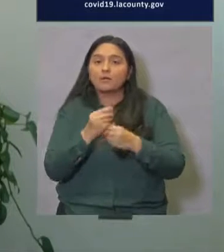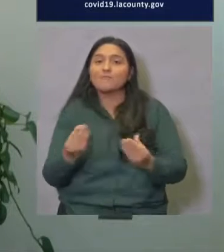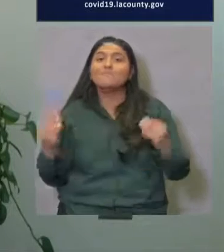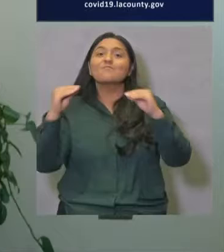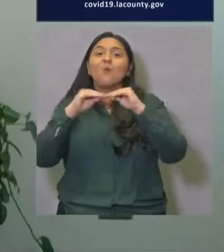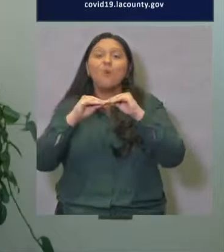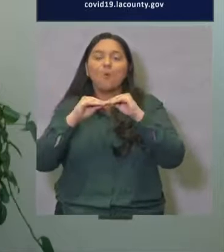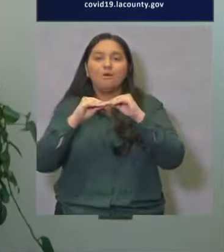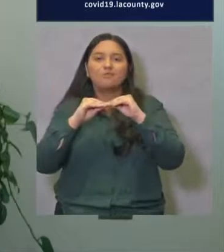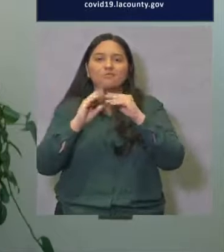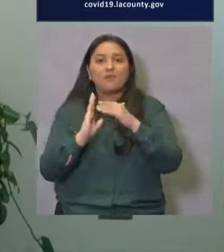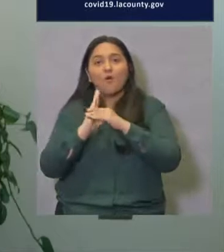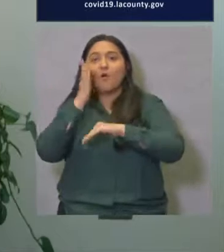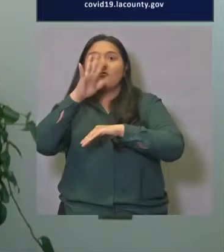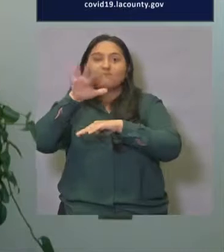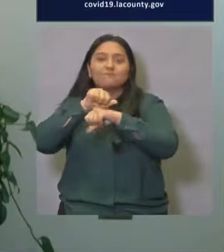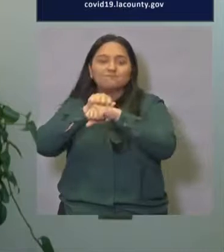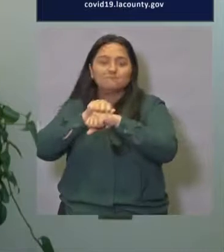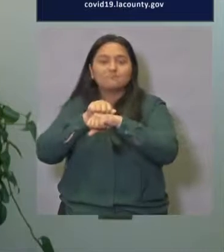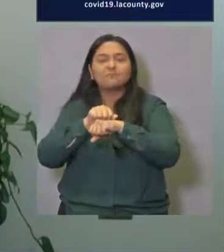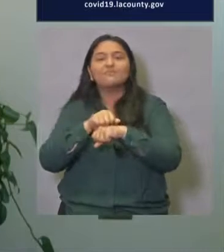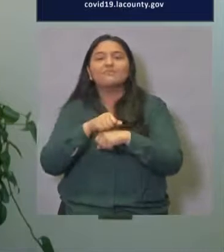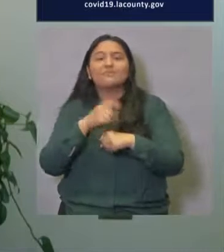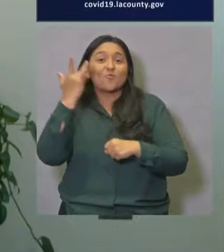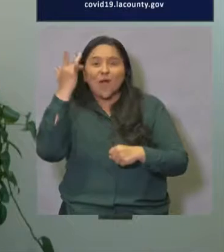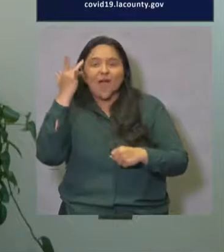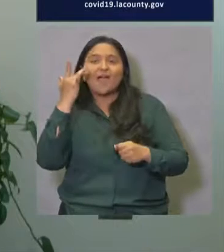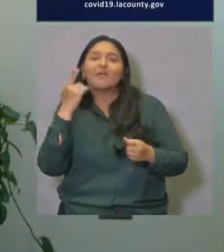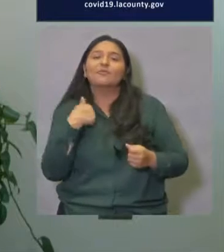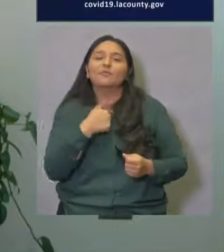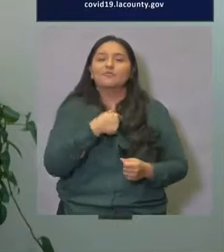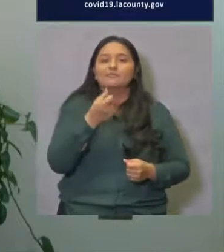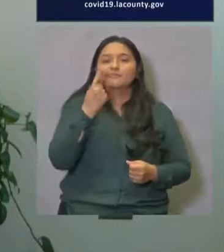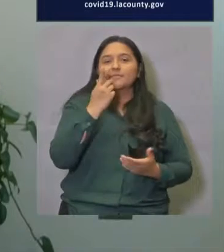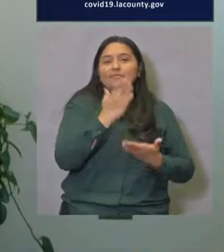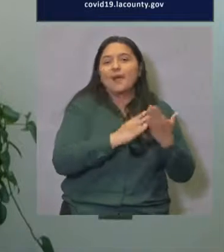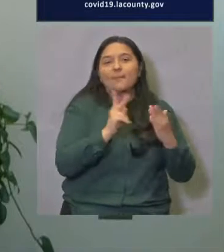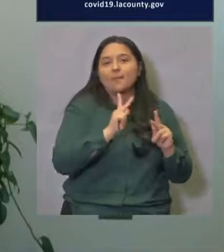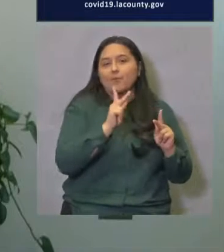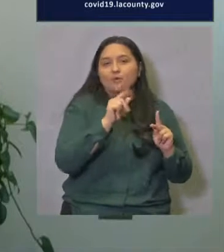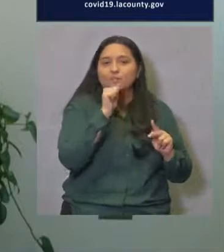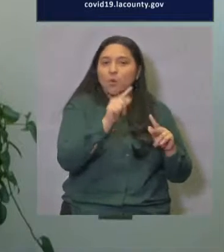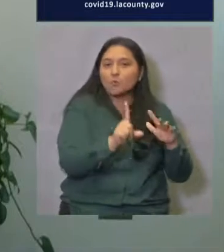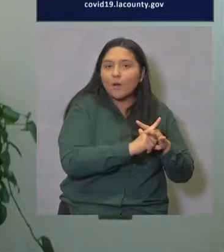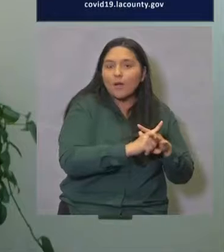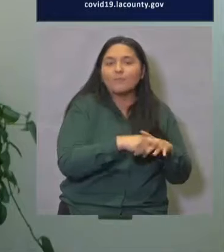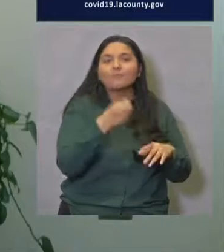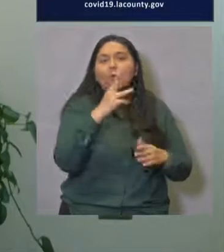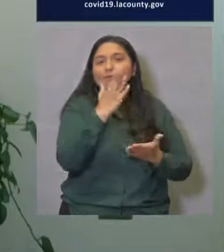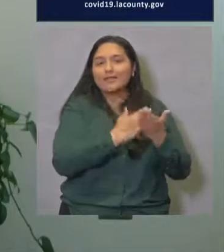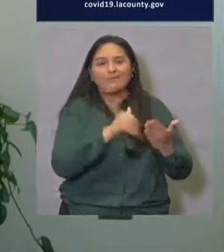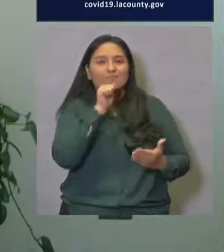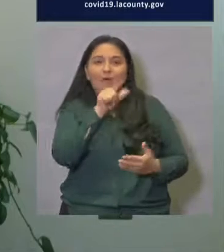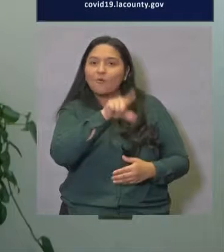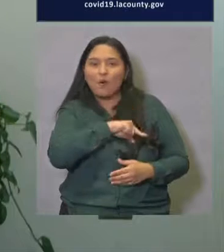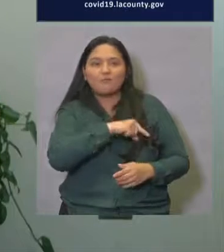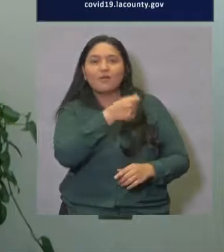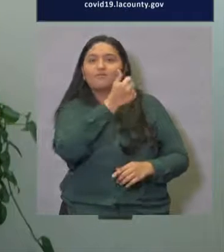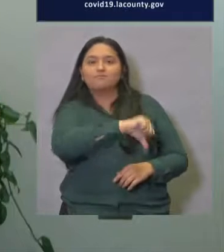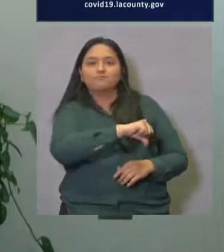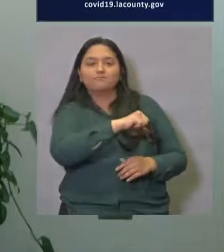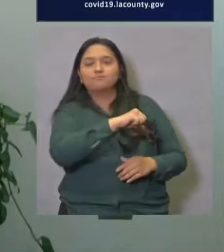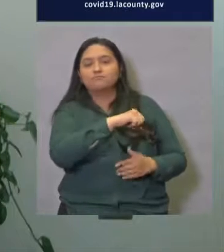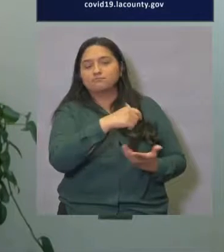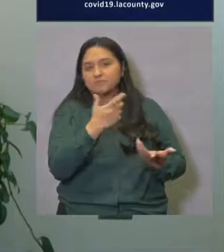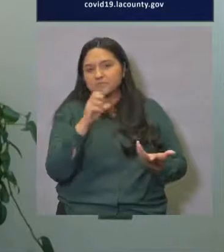that we always have some people that we're not able to vaccinate. So we're actually overbooking at all our sites so that we don't end up at the end of